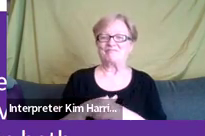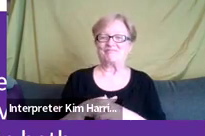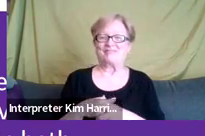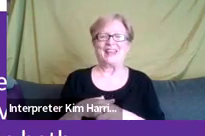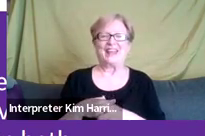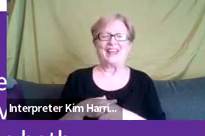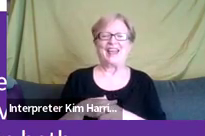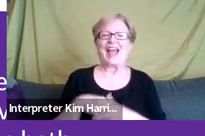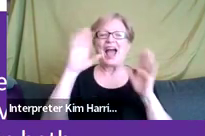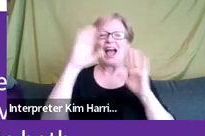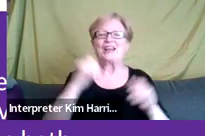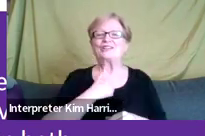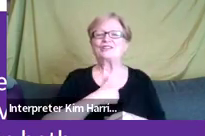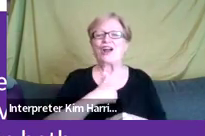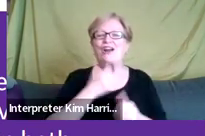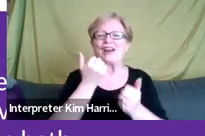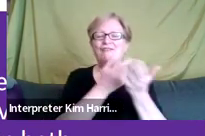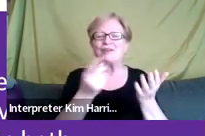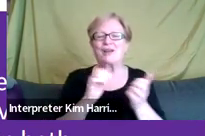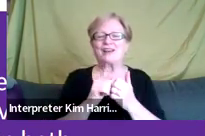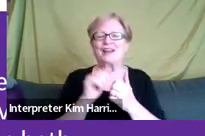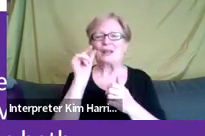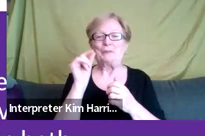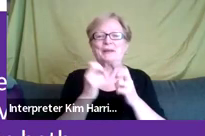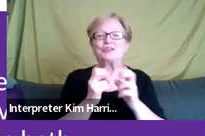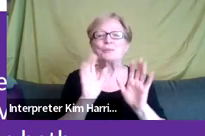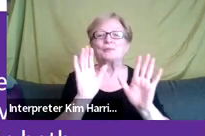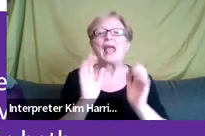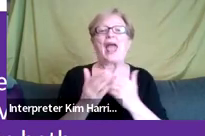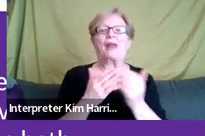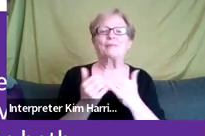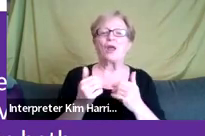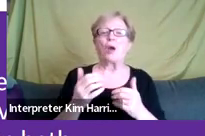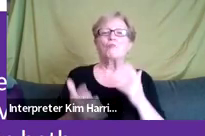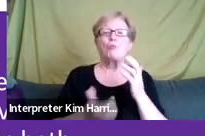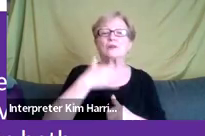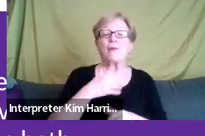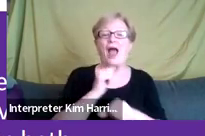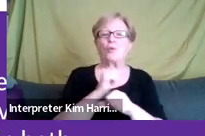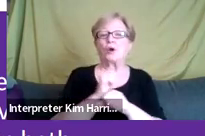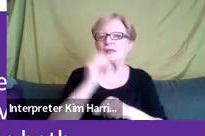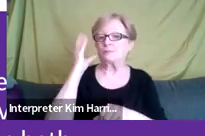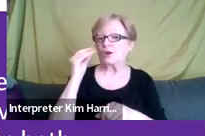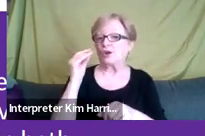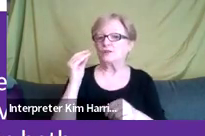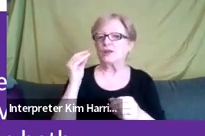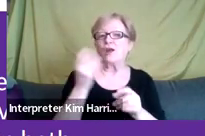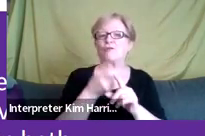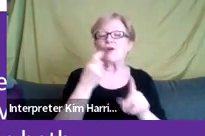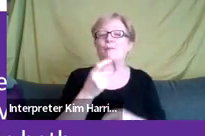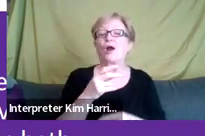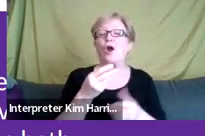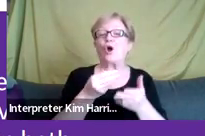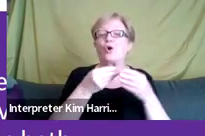Sorry, everyone, I was having a little bit of an issue. So most of my work experience comes from the retail and